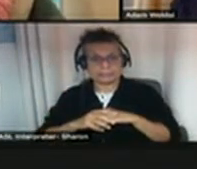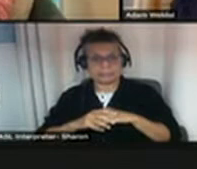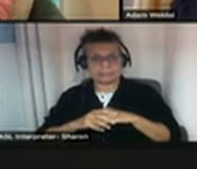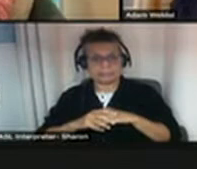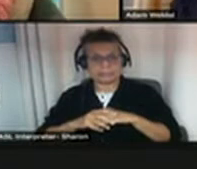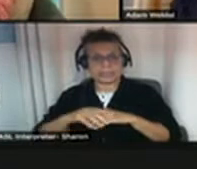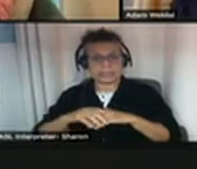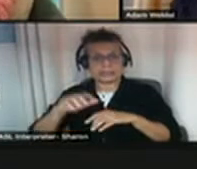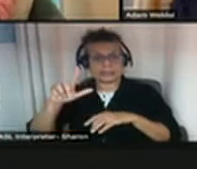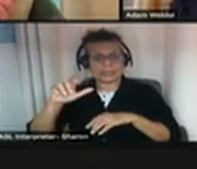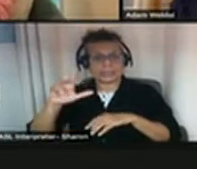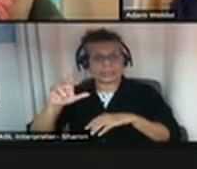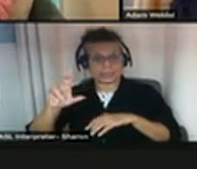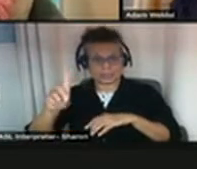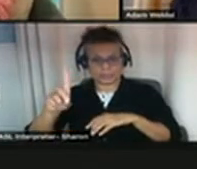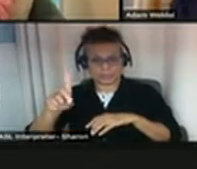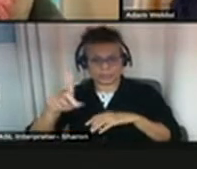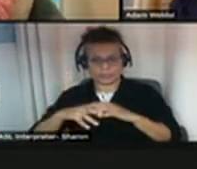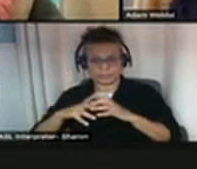clerk.